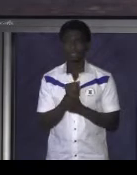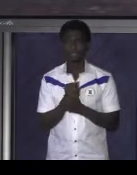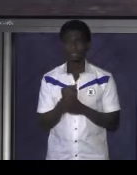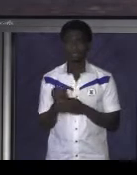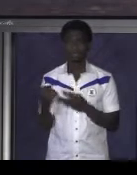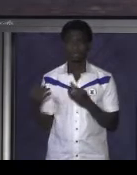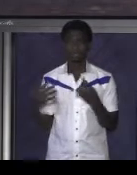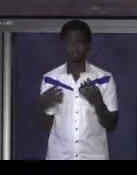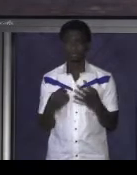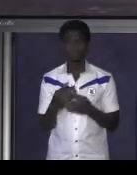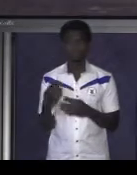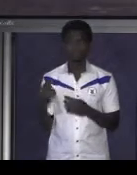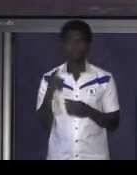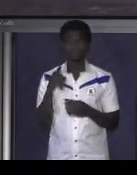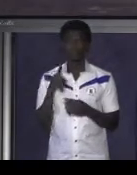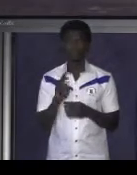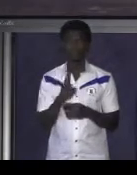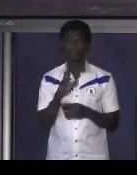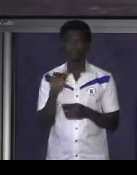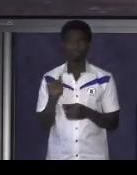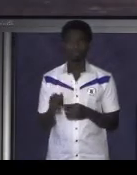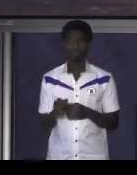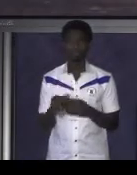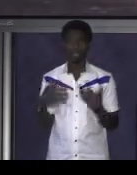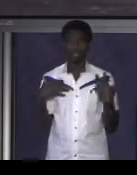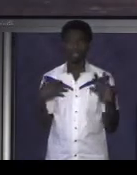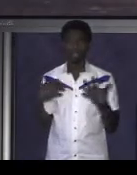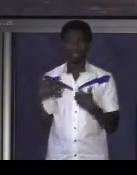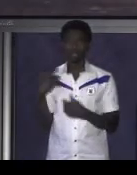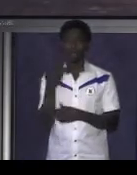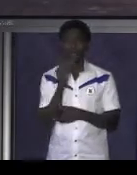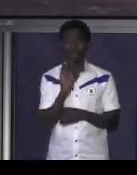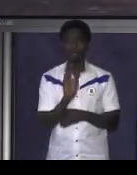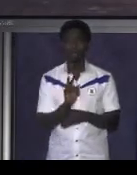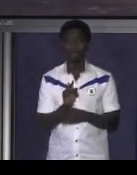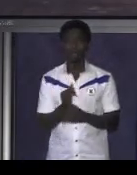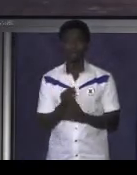answer. You usually complain of